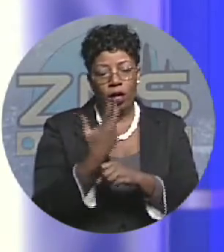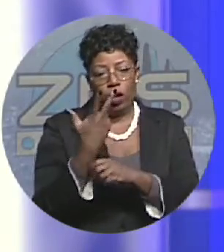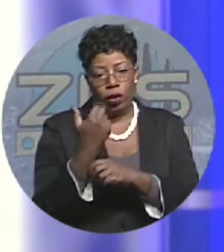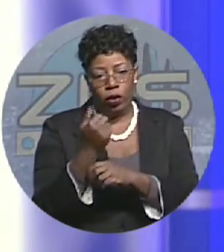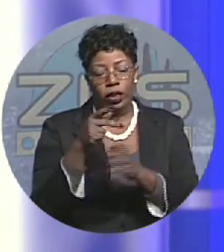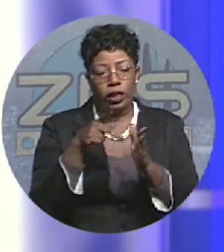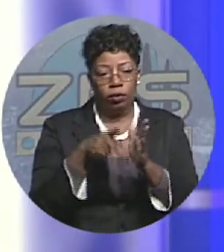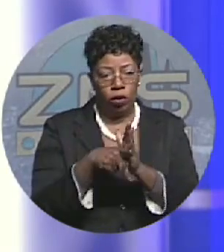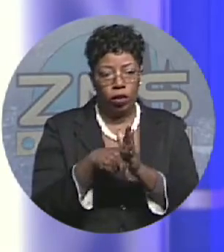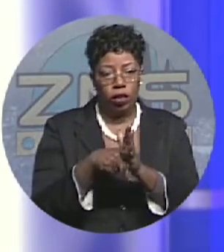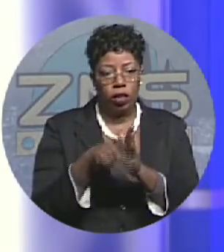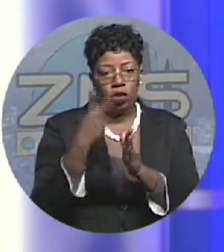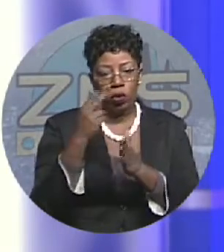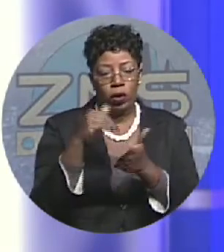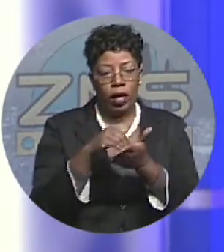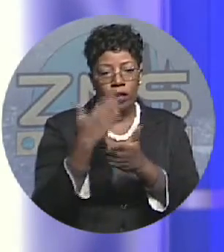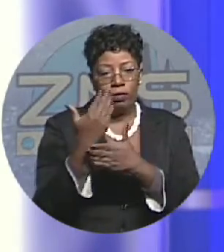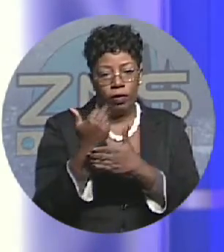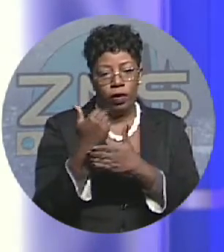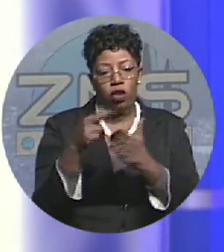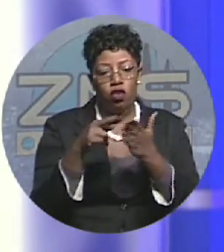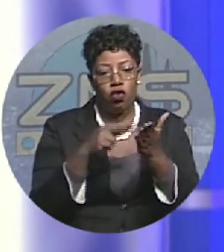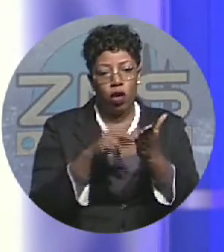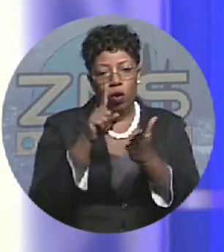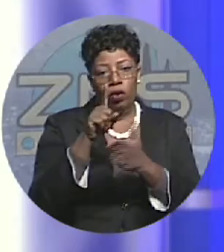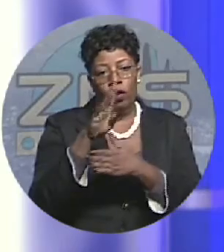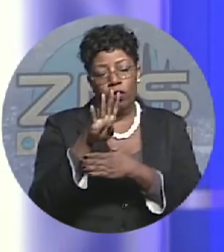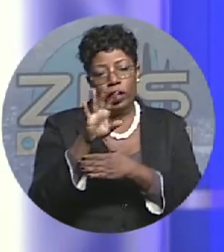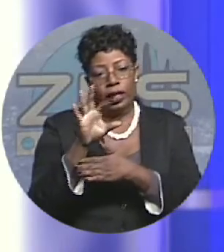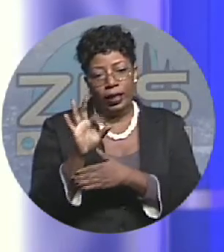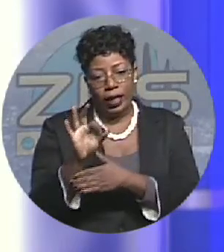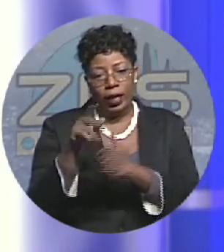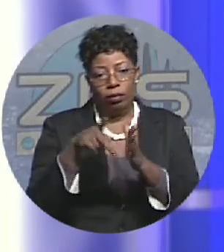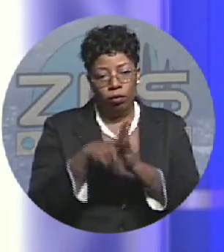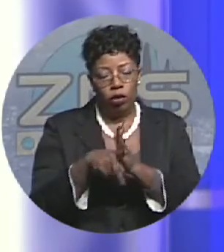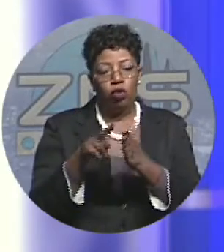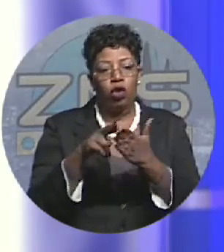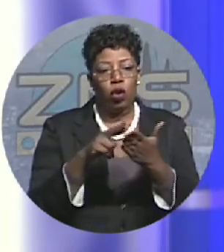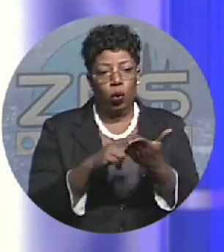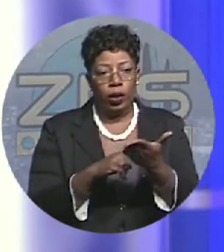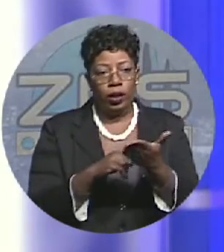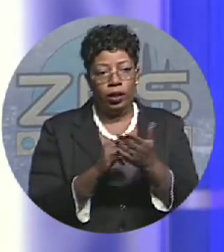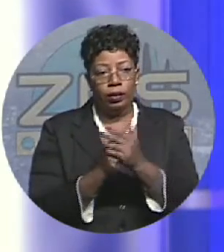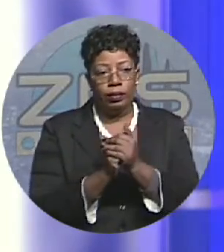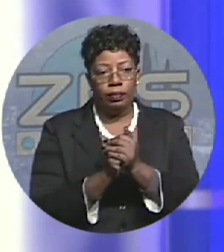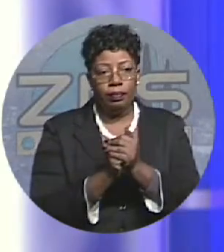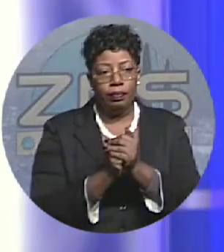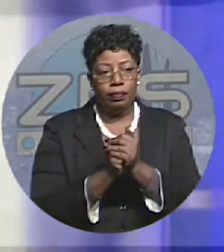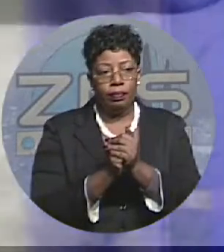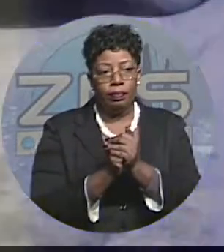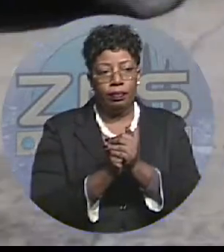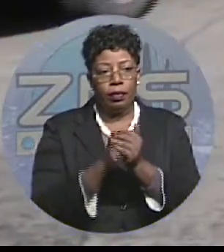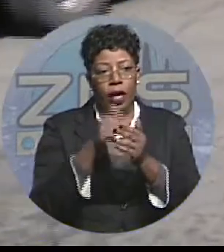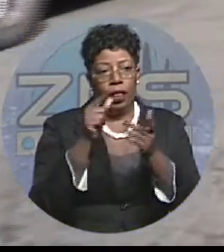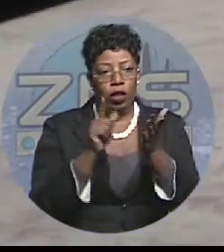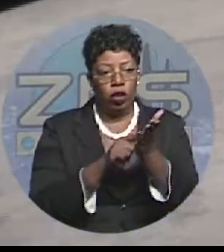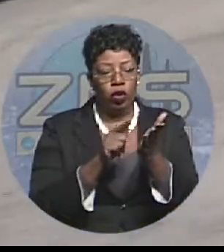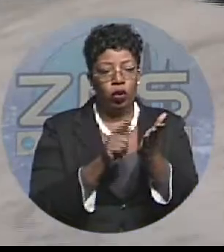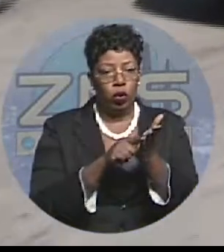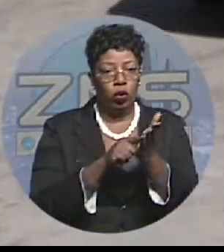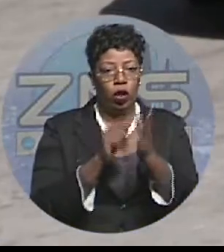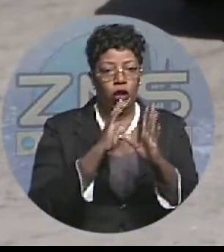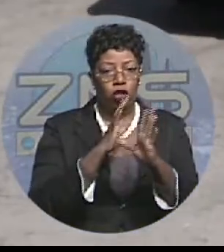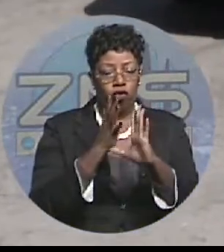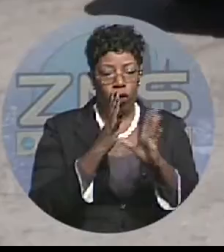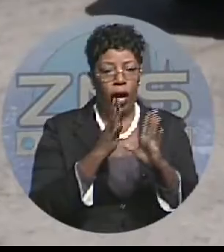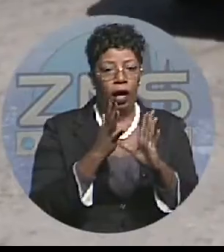13 murders. In 2015, a record 149 murders were recorded. In other news, officials of the